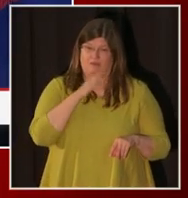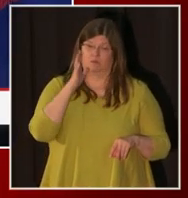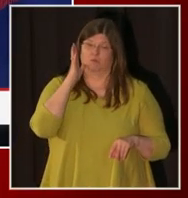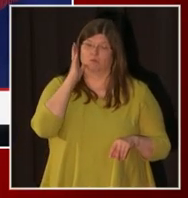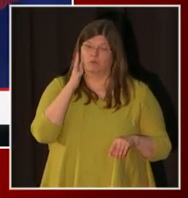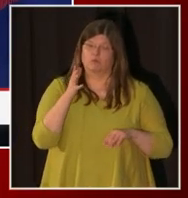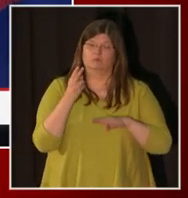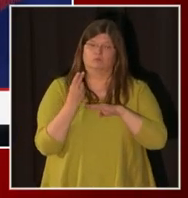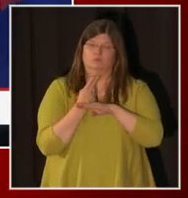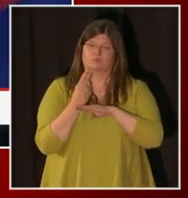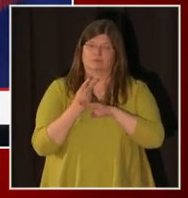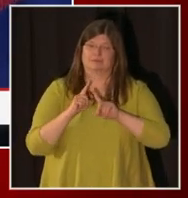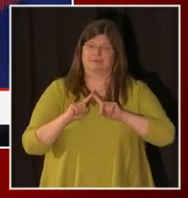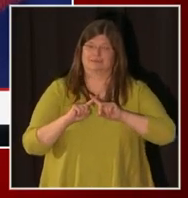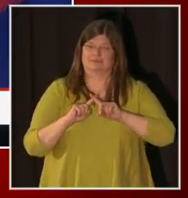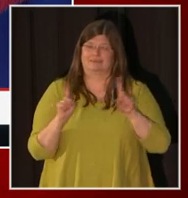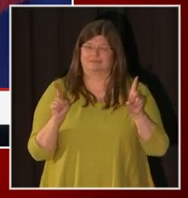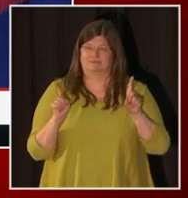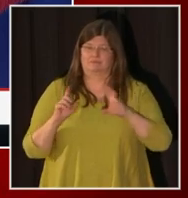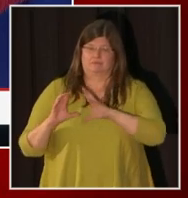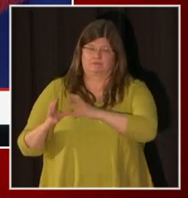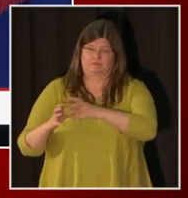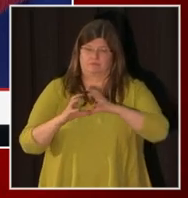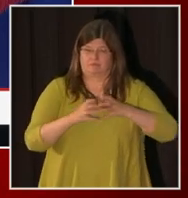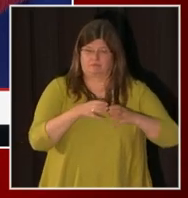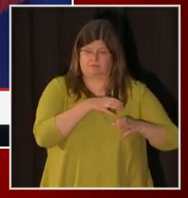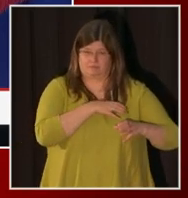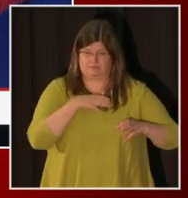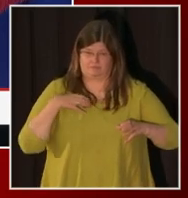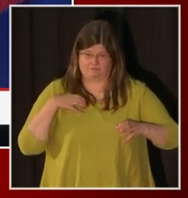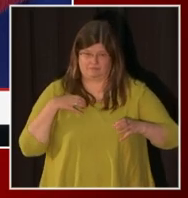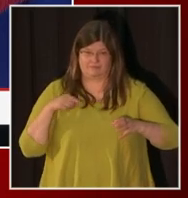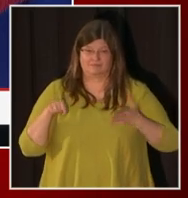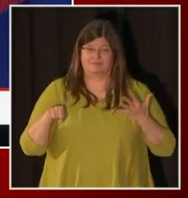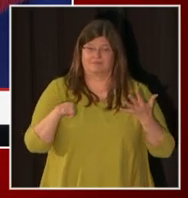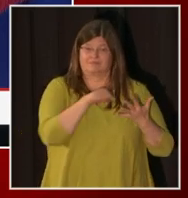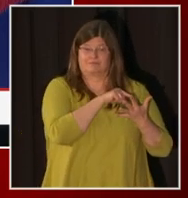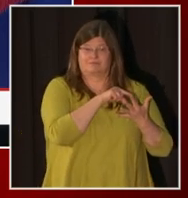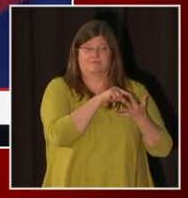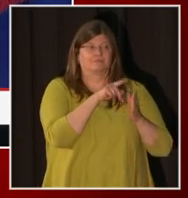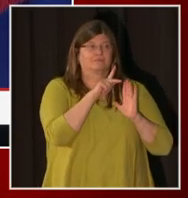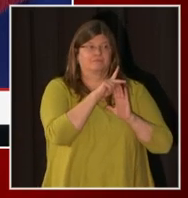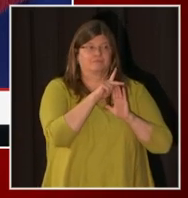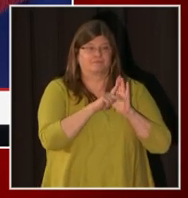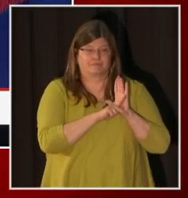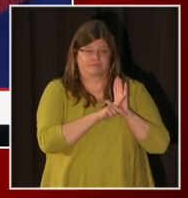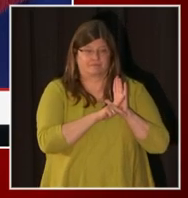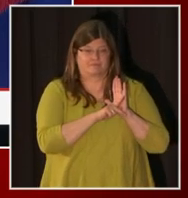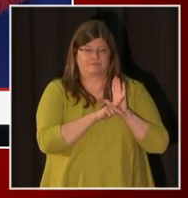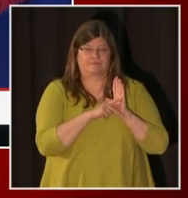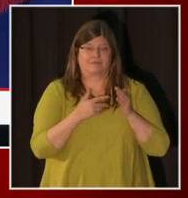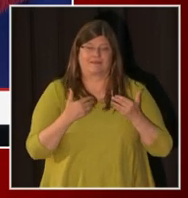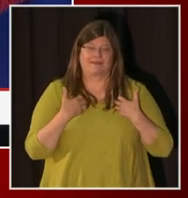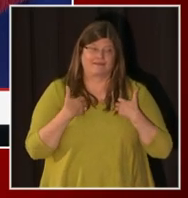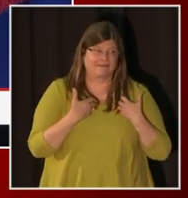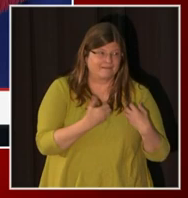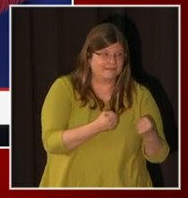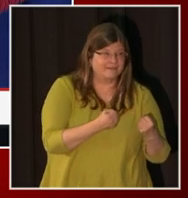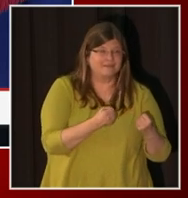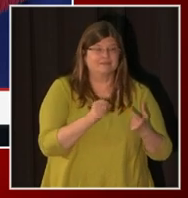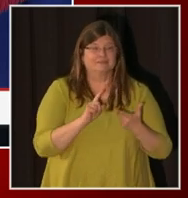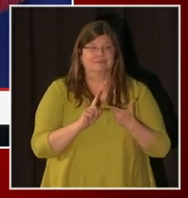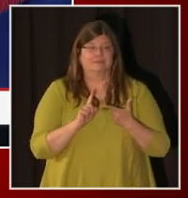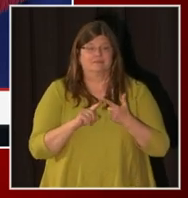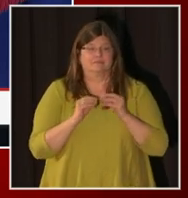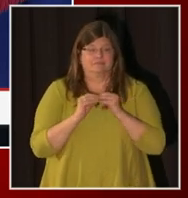I mentioned, but also the guiding principles that I talked about, health, how we have more equitable health